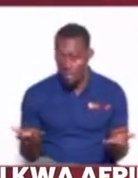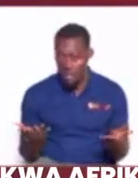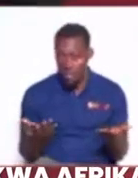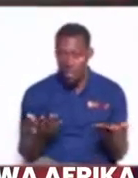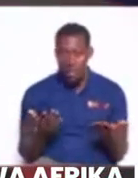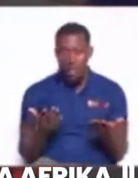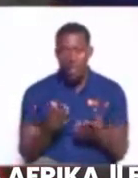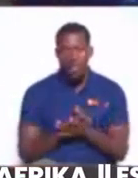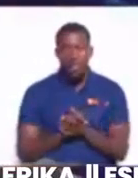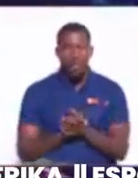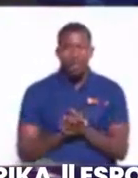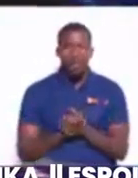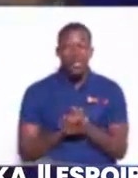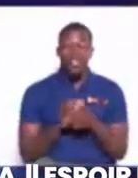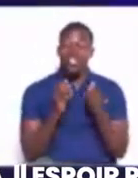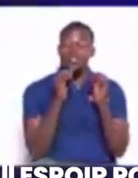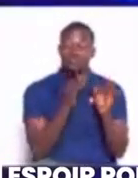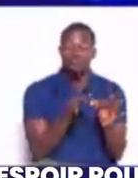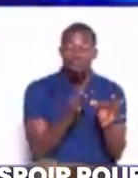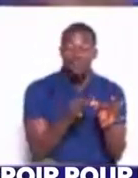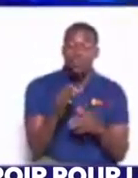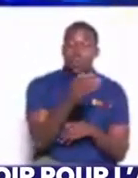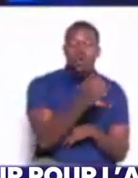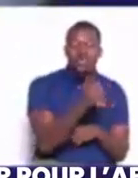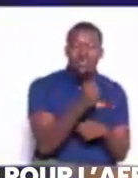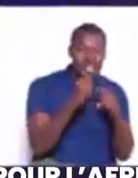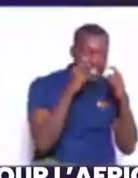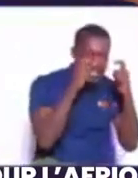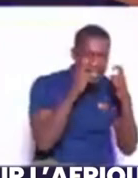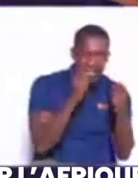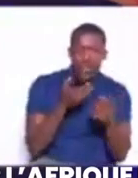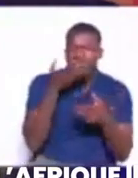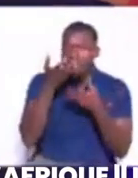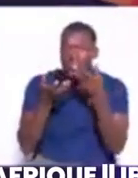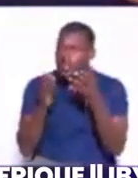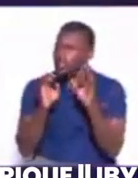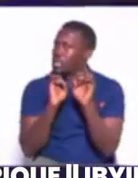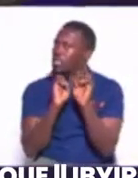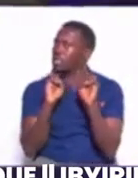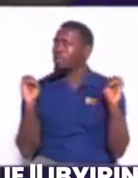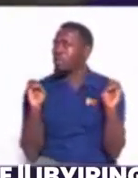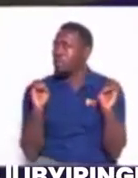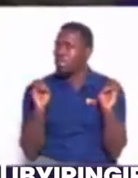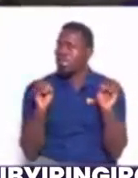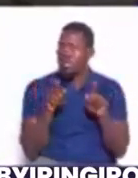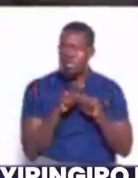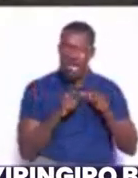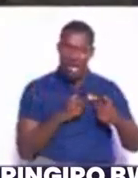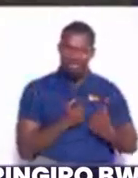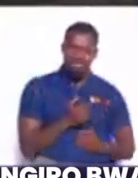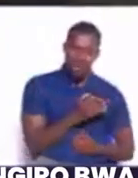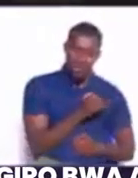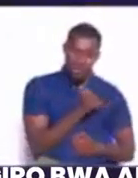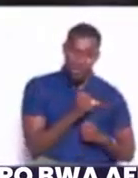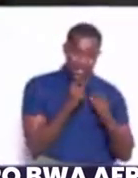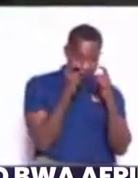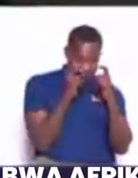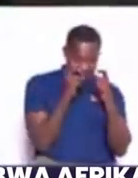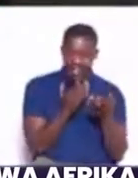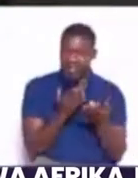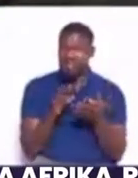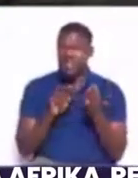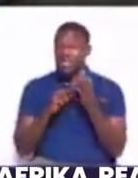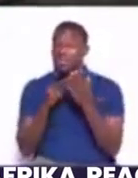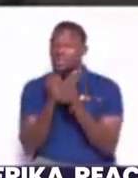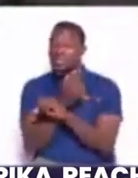pardoned because we cling to it, we hold on to it, we don't confess it, and pretty soon our minds become so hardened we can't hear the